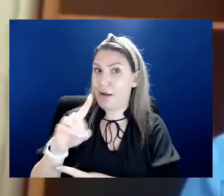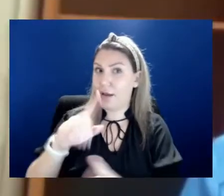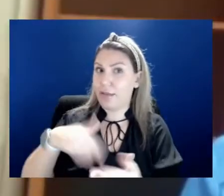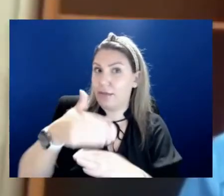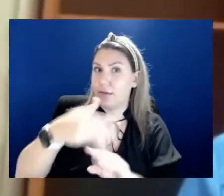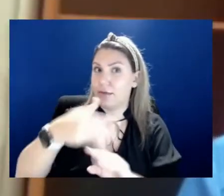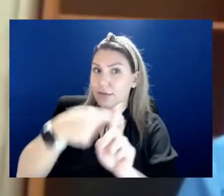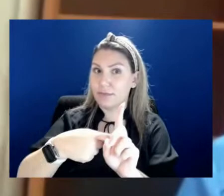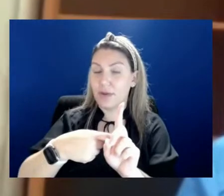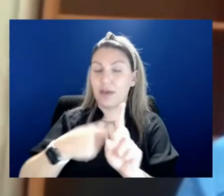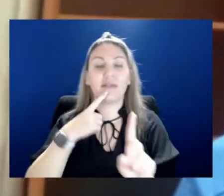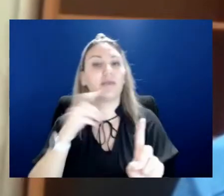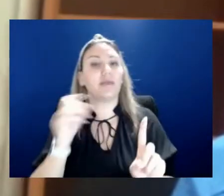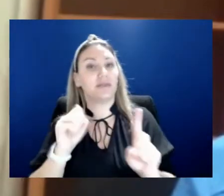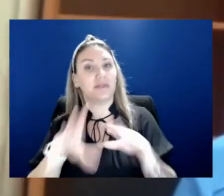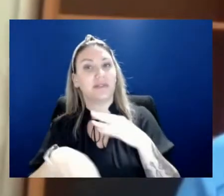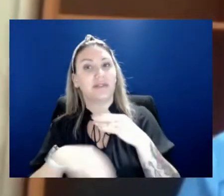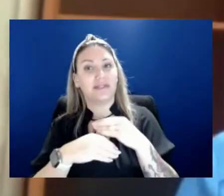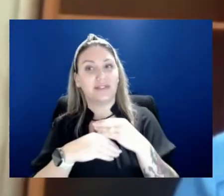to Dr. Petty being our